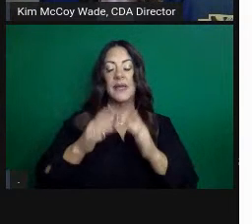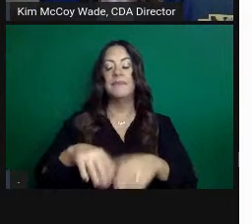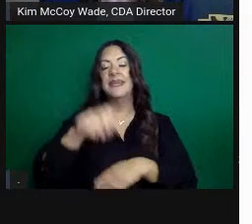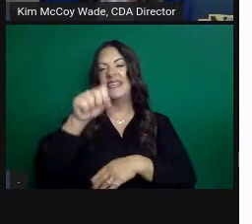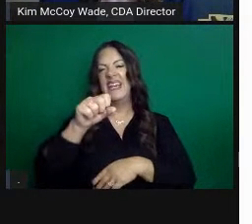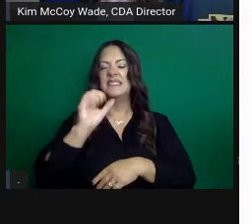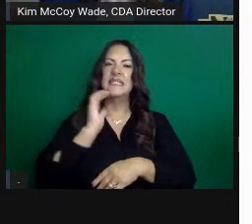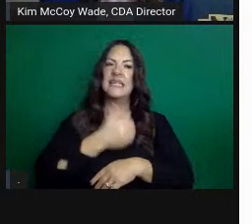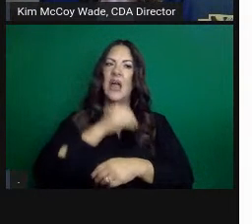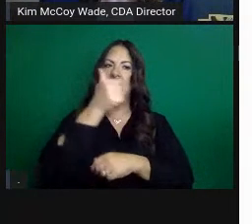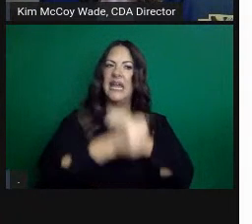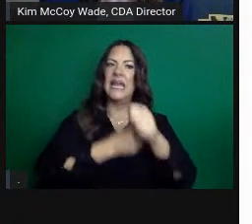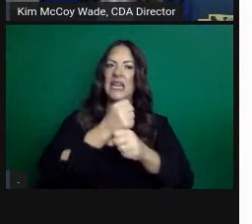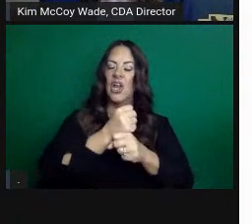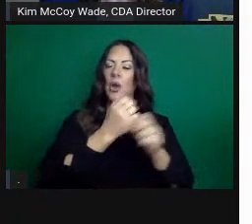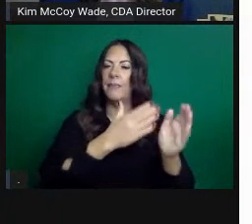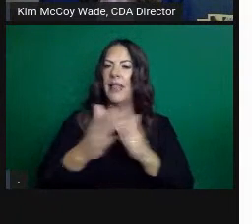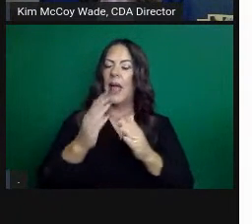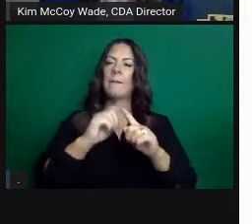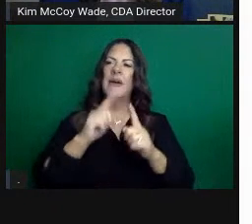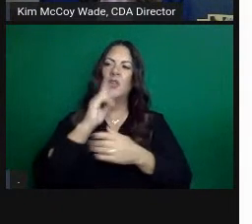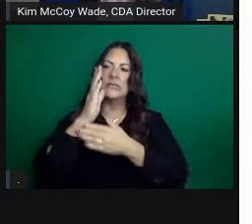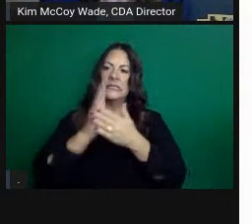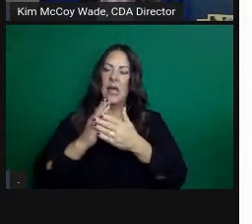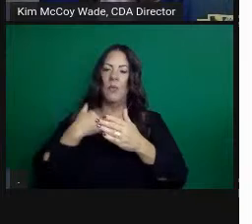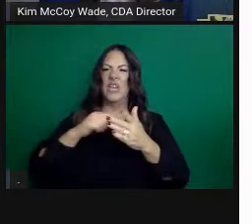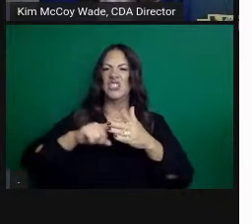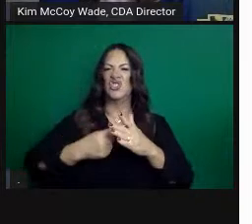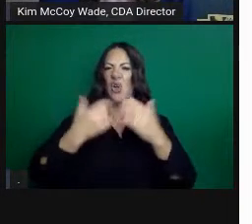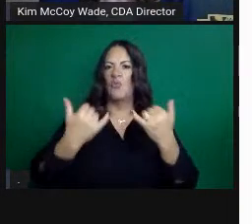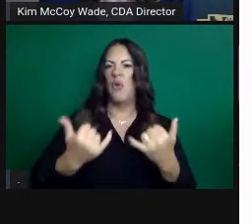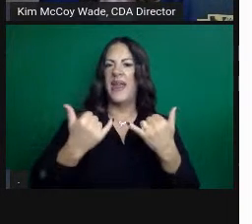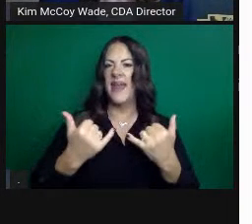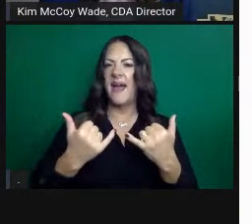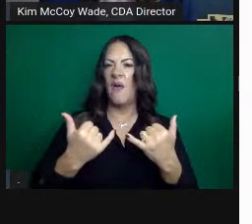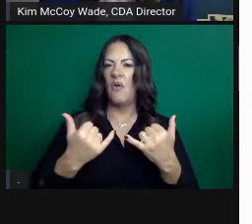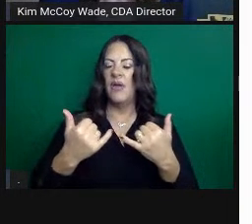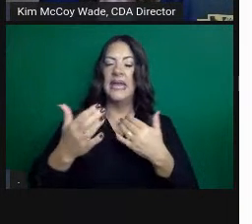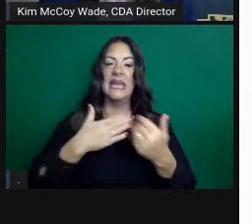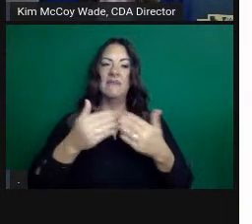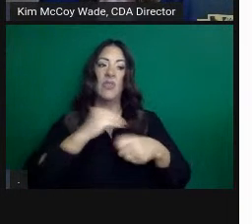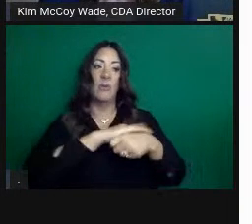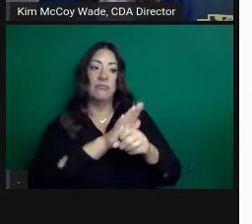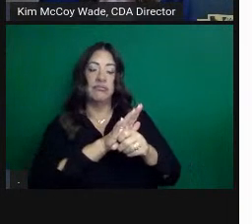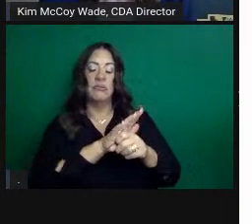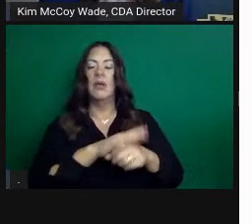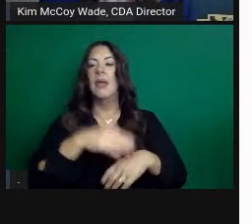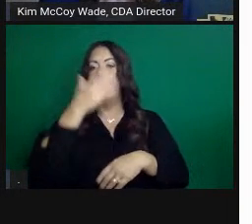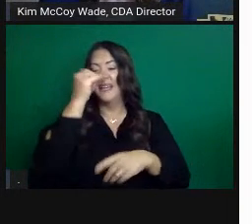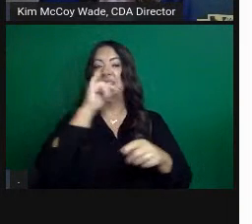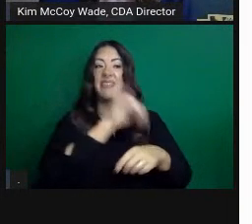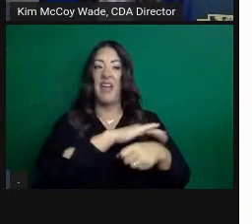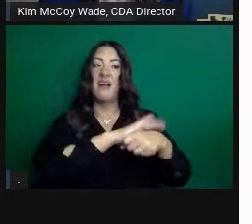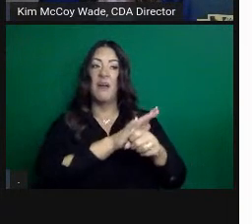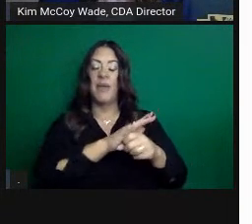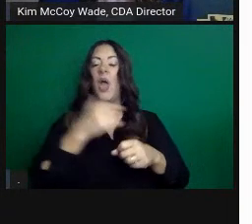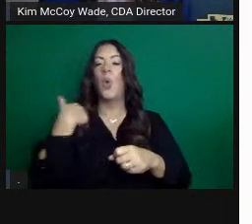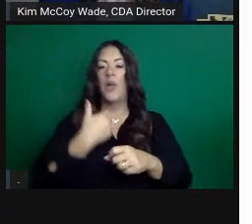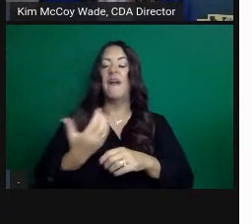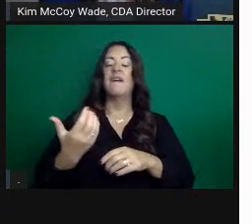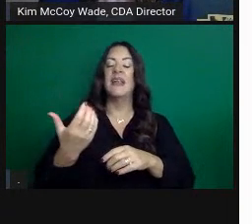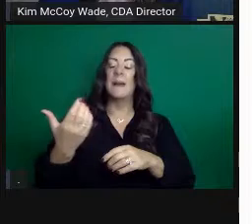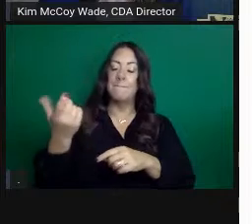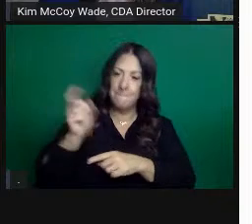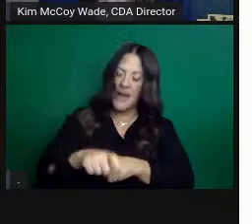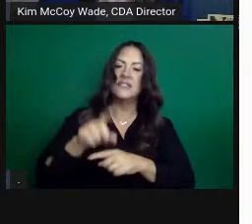but we have initiatives that we believe we can tackle right now, not just despite the pandemic, but in fact because of the pandemic and so much more. And while